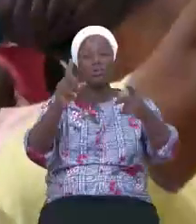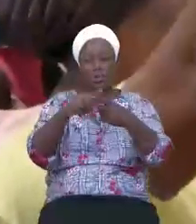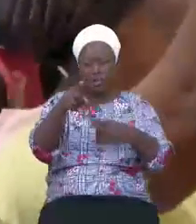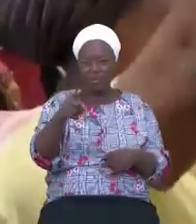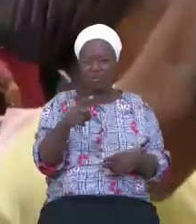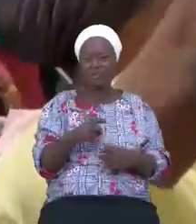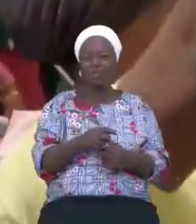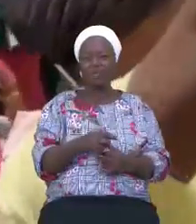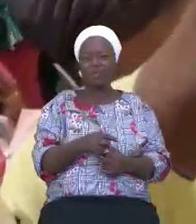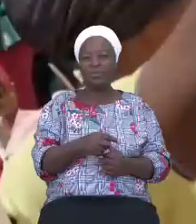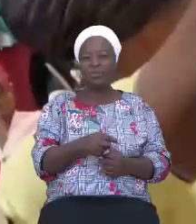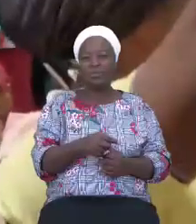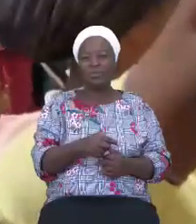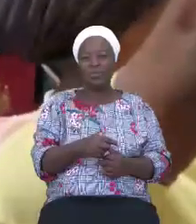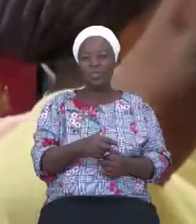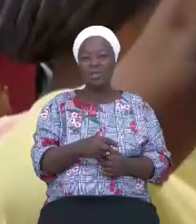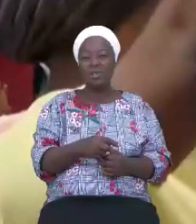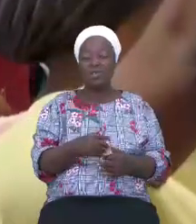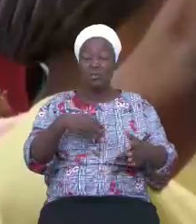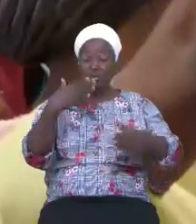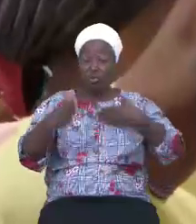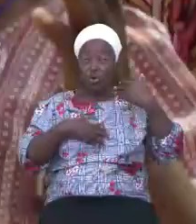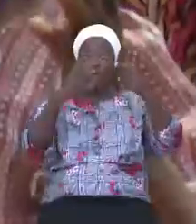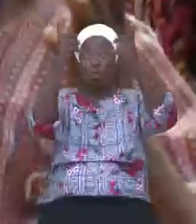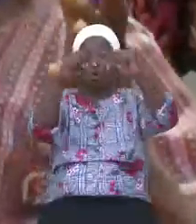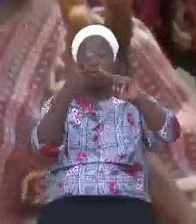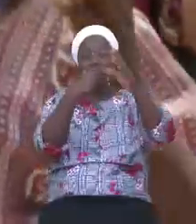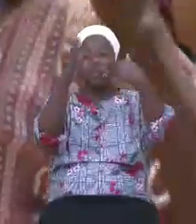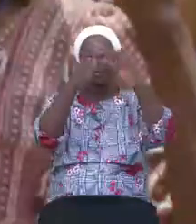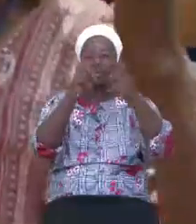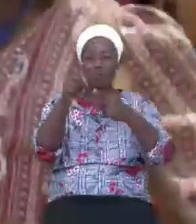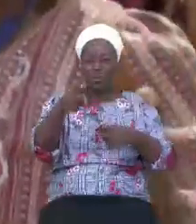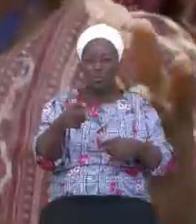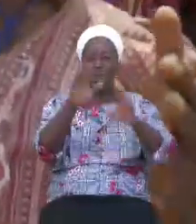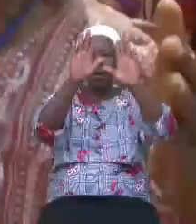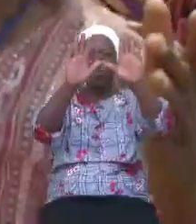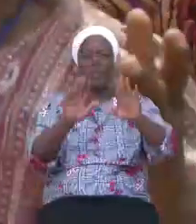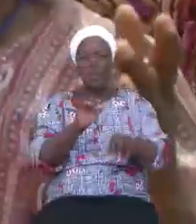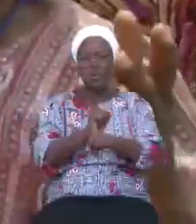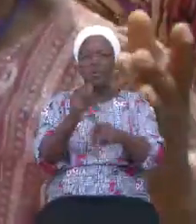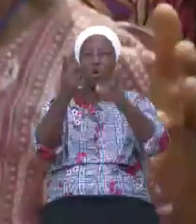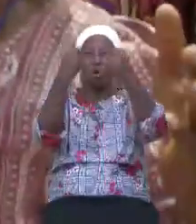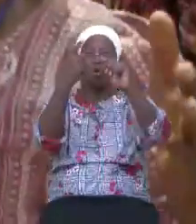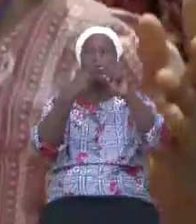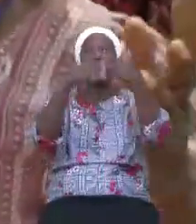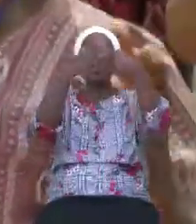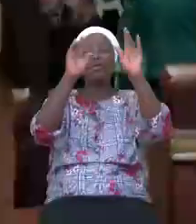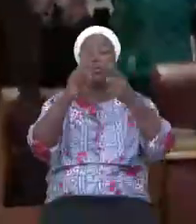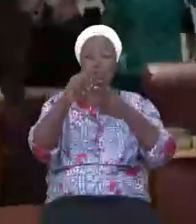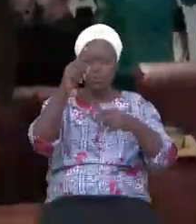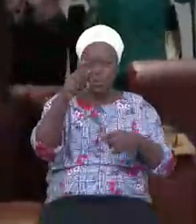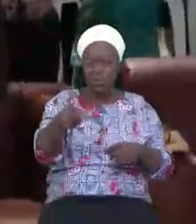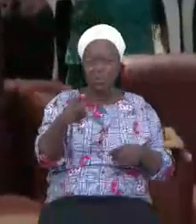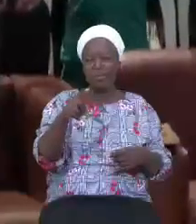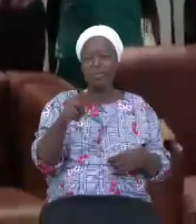you. Joy coming from heaven unto you. Miracle coming from heaven